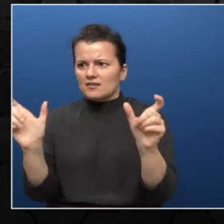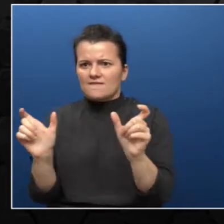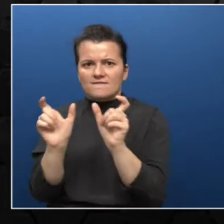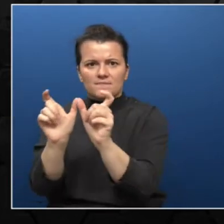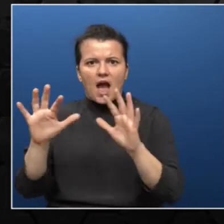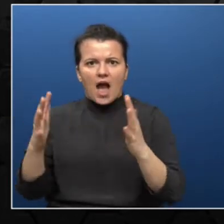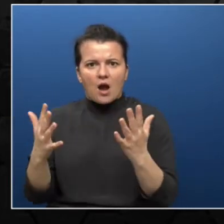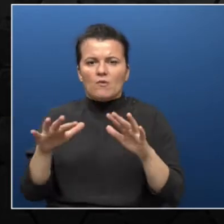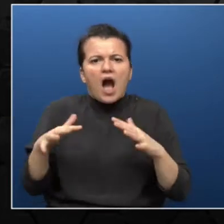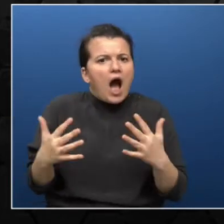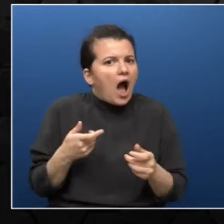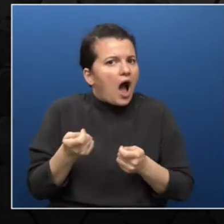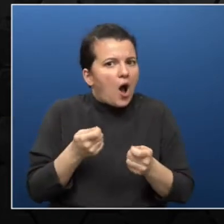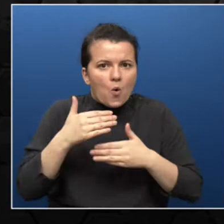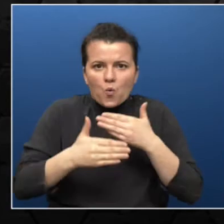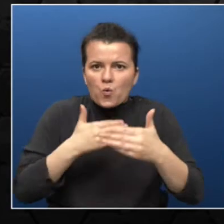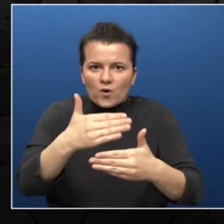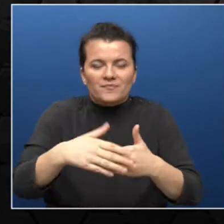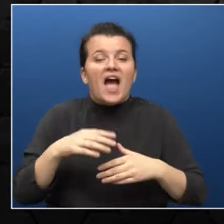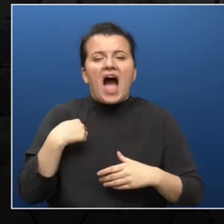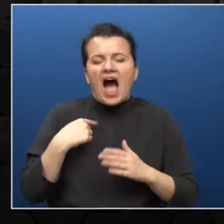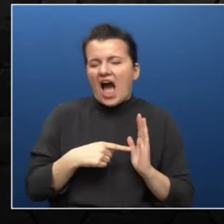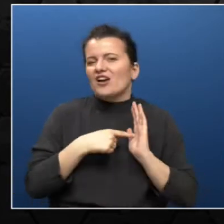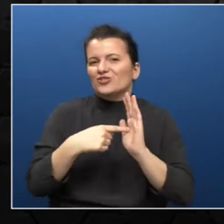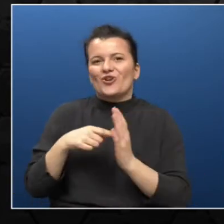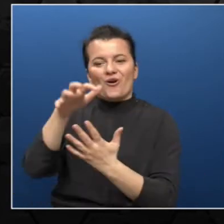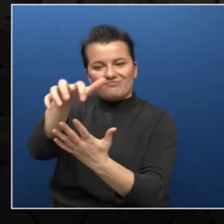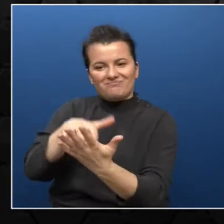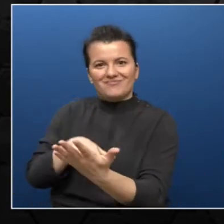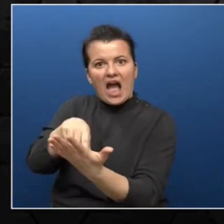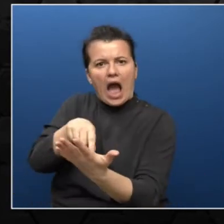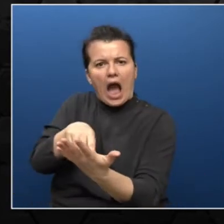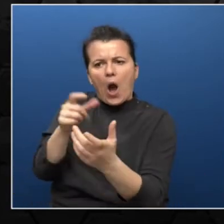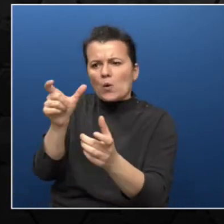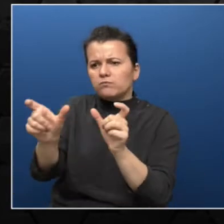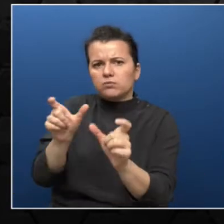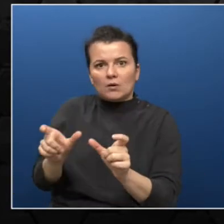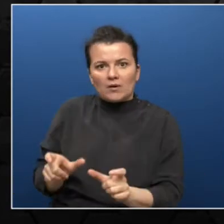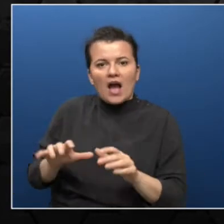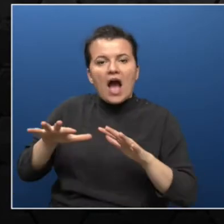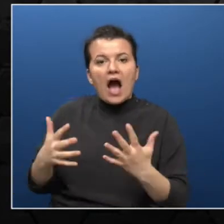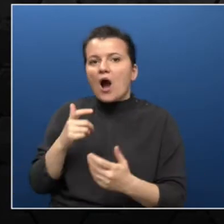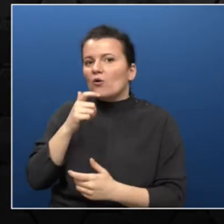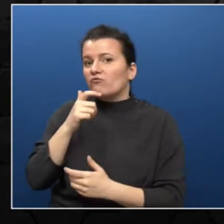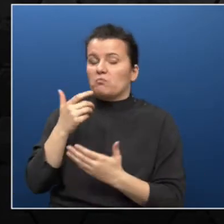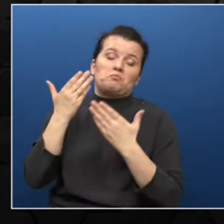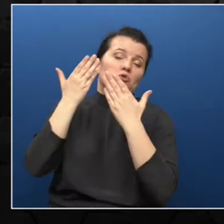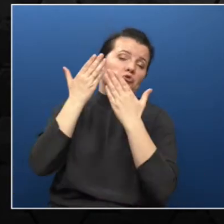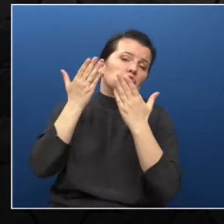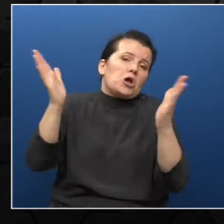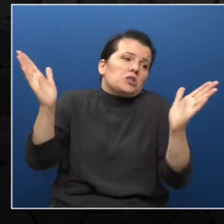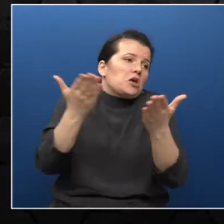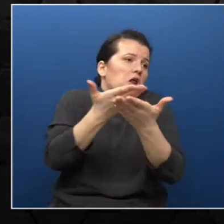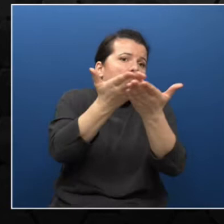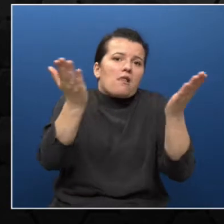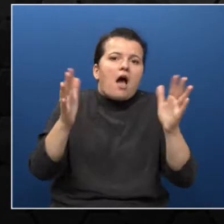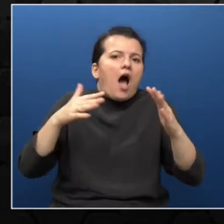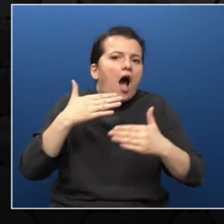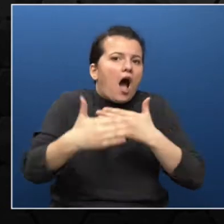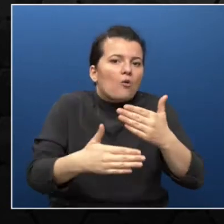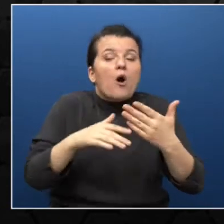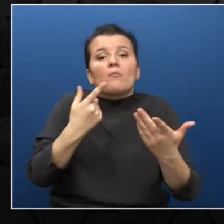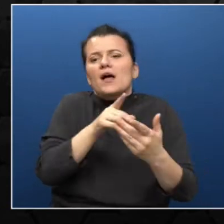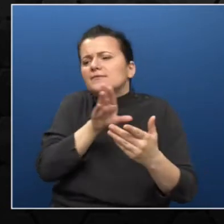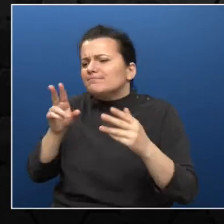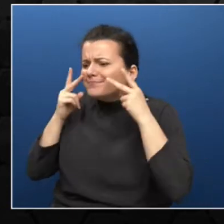is generally done and how it is implemented by us in English. So first, we acquire the required input data.